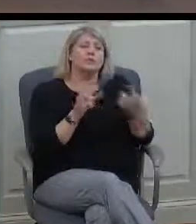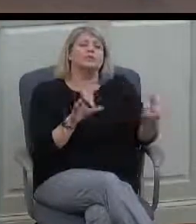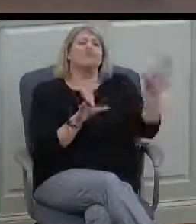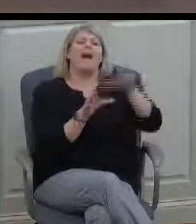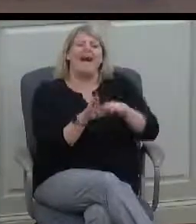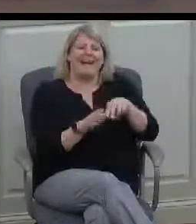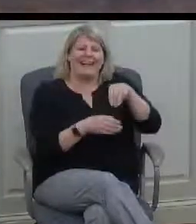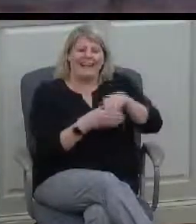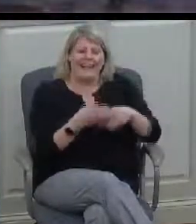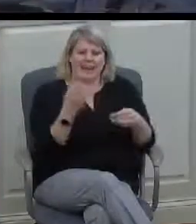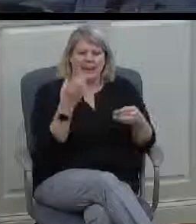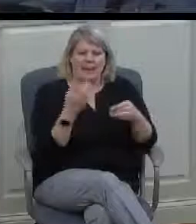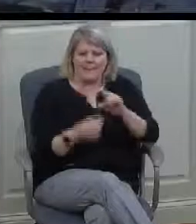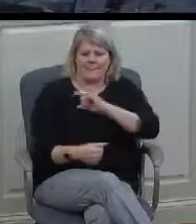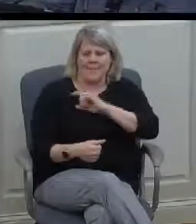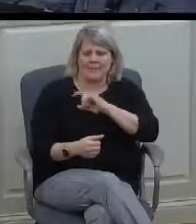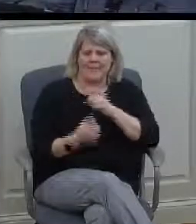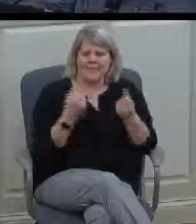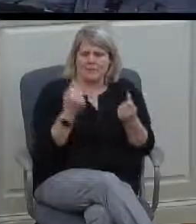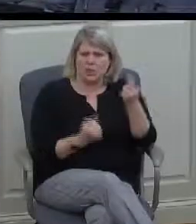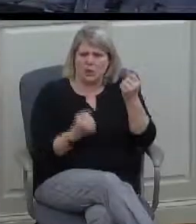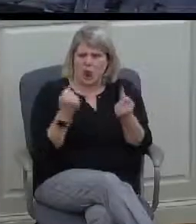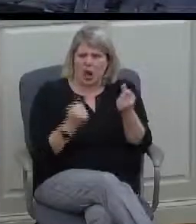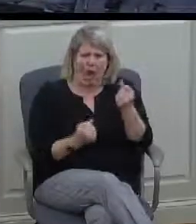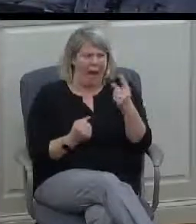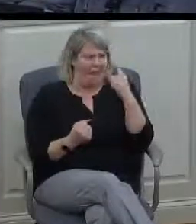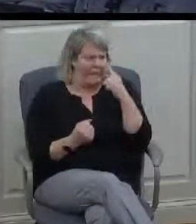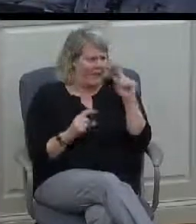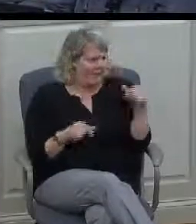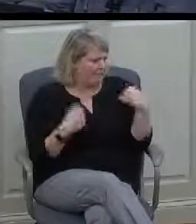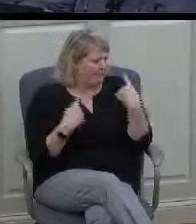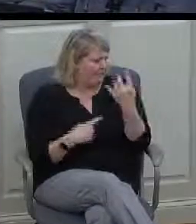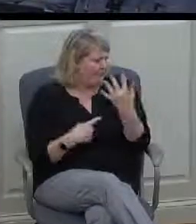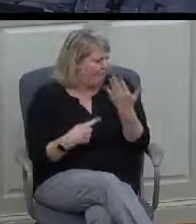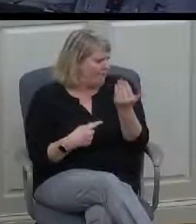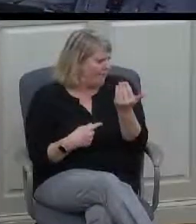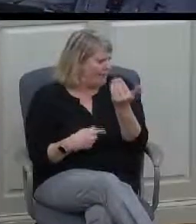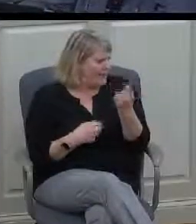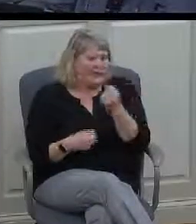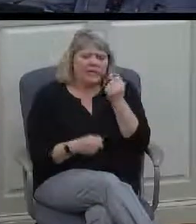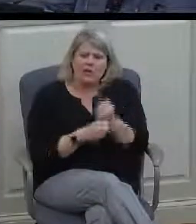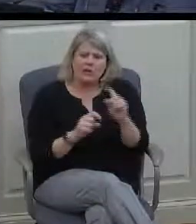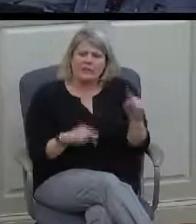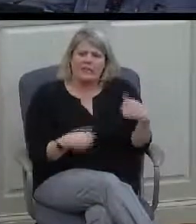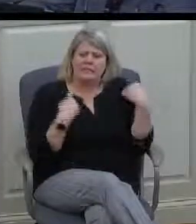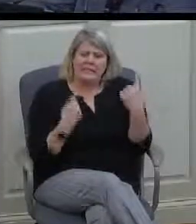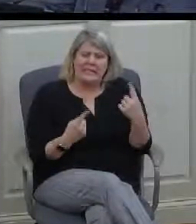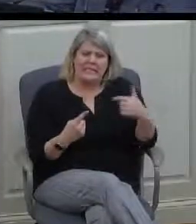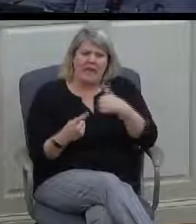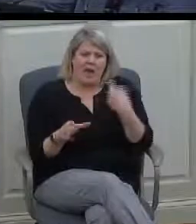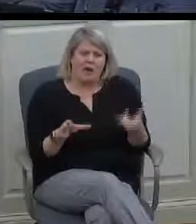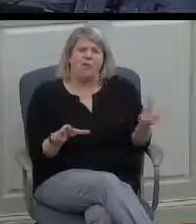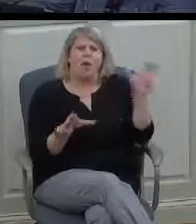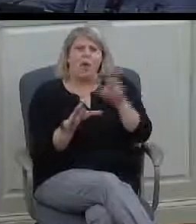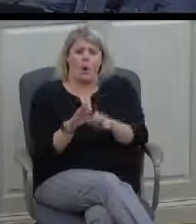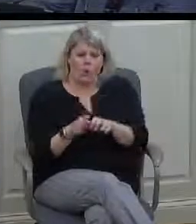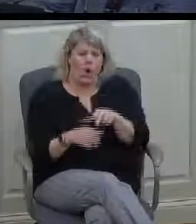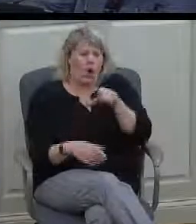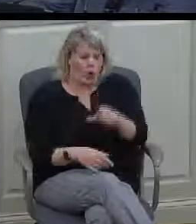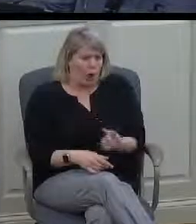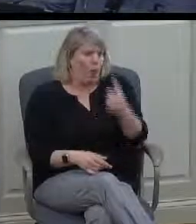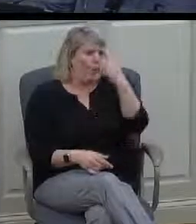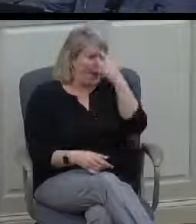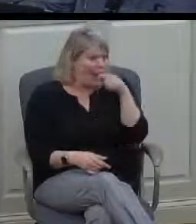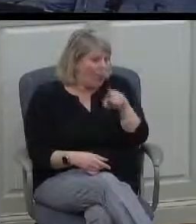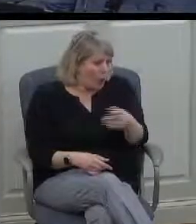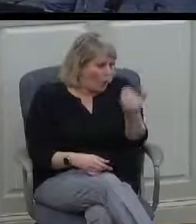And I don't know, it's been 15 years since I did it. And you know, you think, oh gosh, I know Danville. No, you don't know